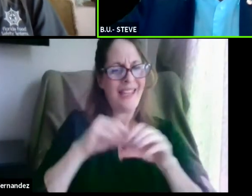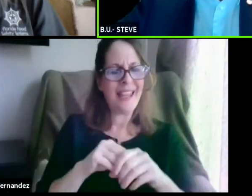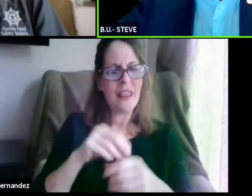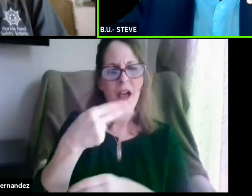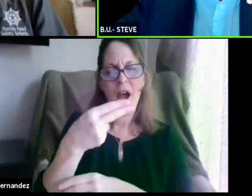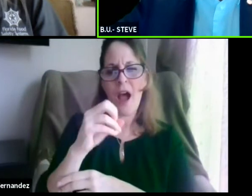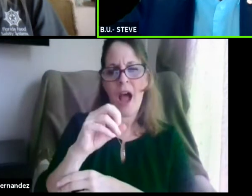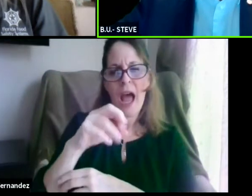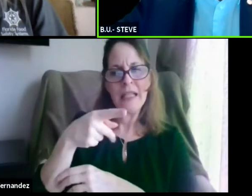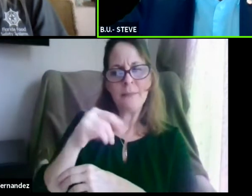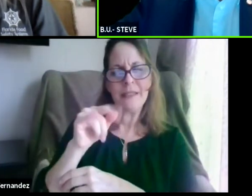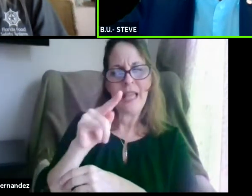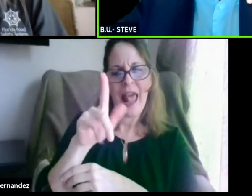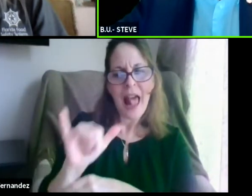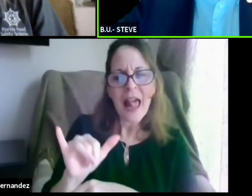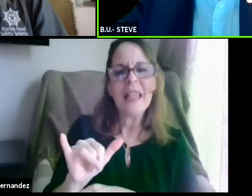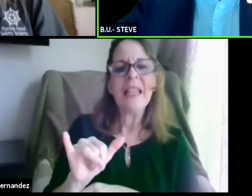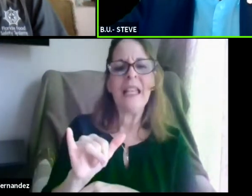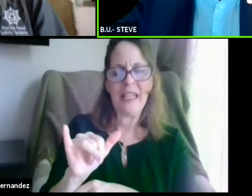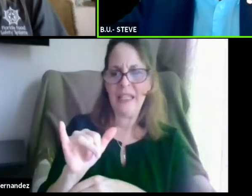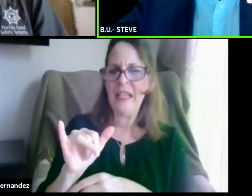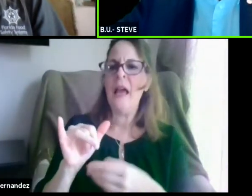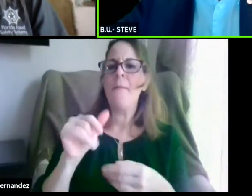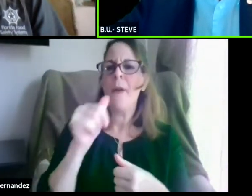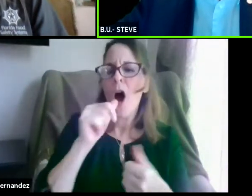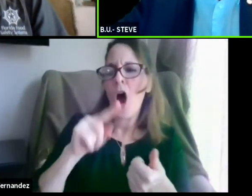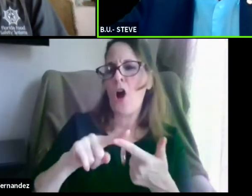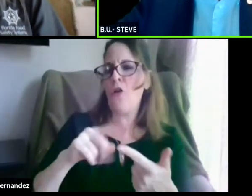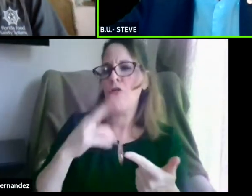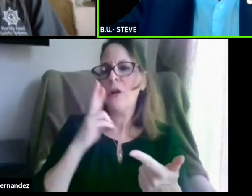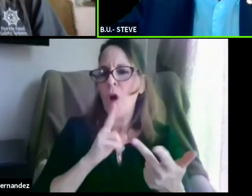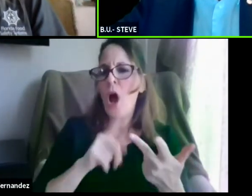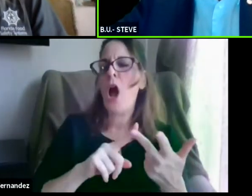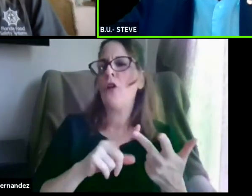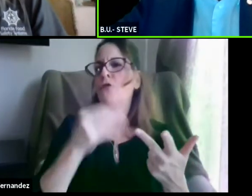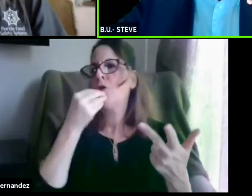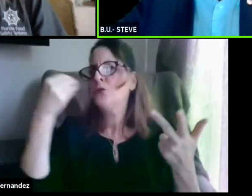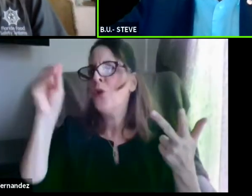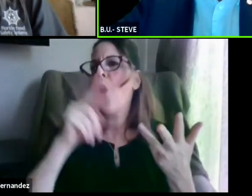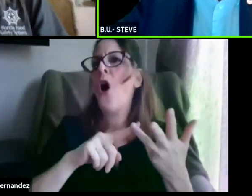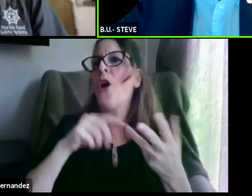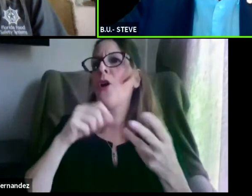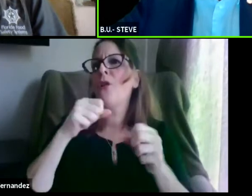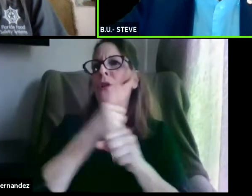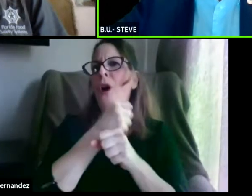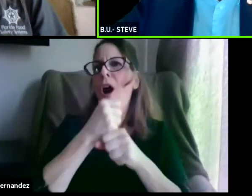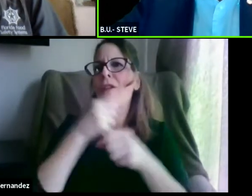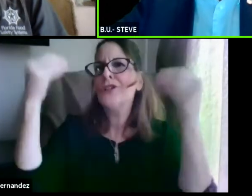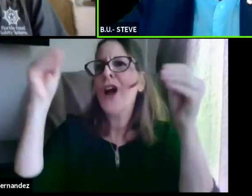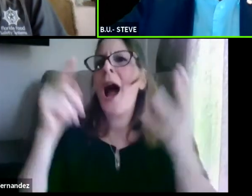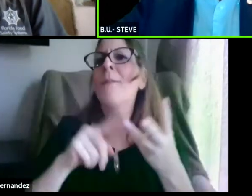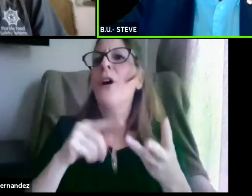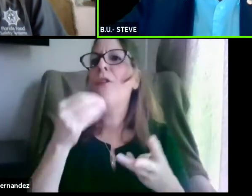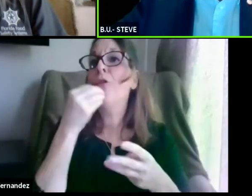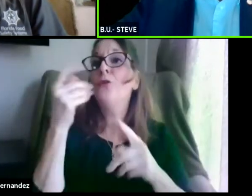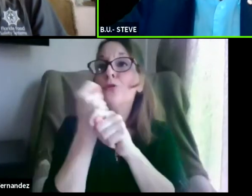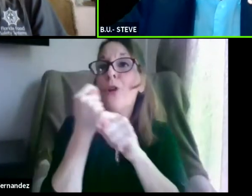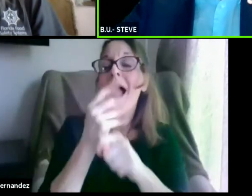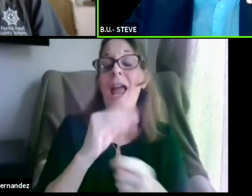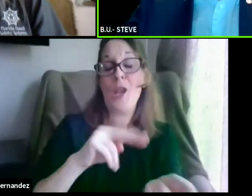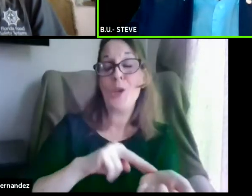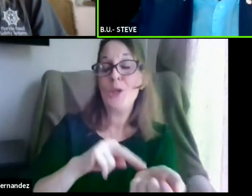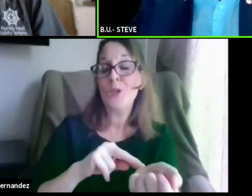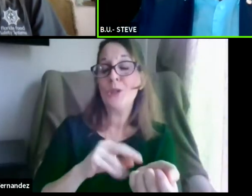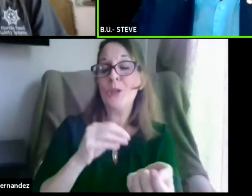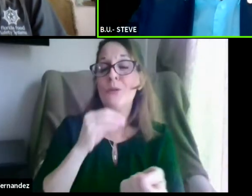industry, including bars, restaurants, delis, grocery stores, coffee houses, food trucks, and nursing homes throughout